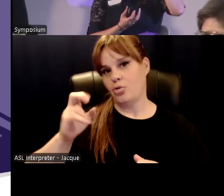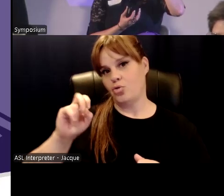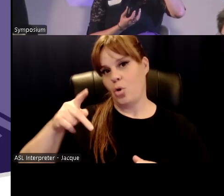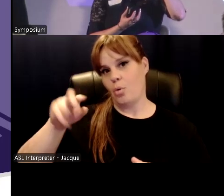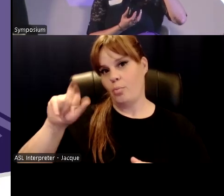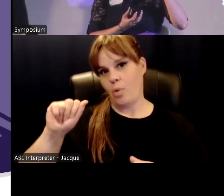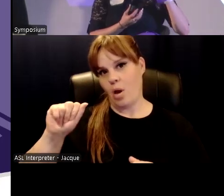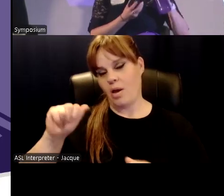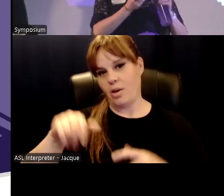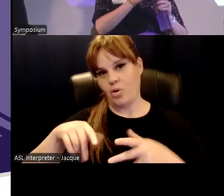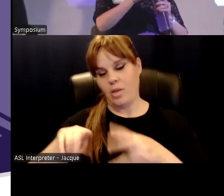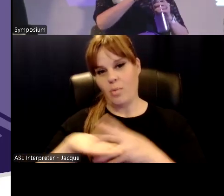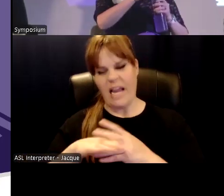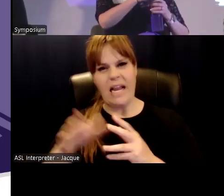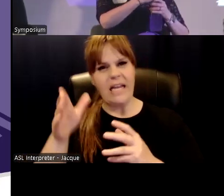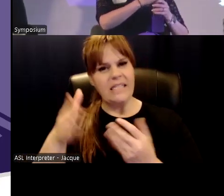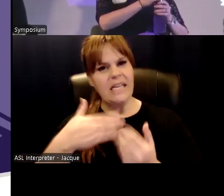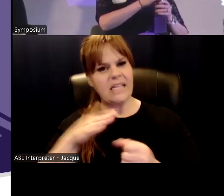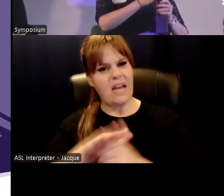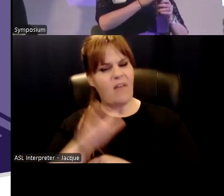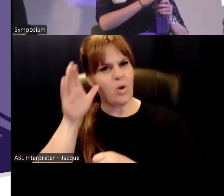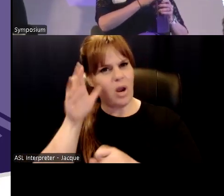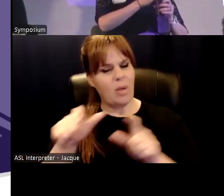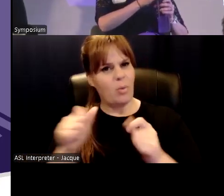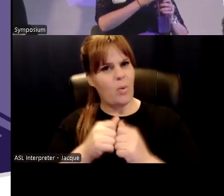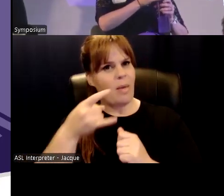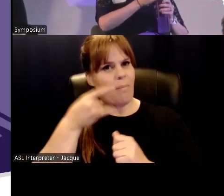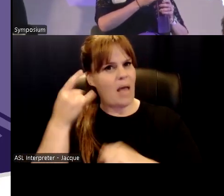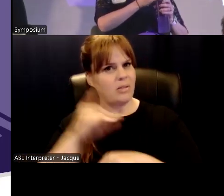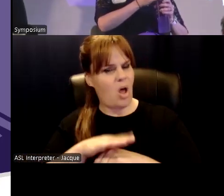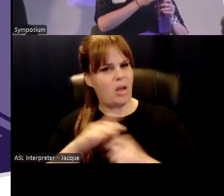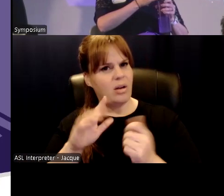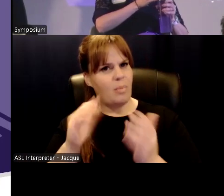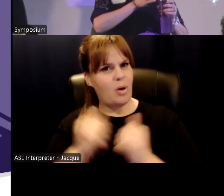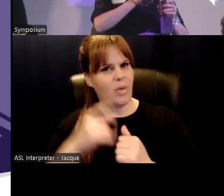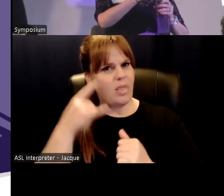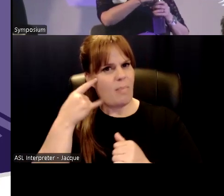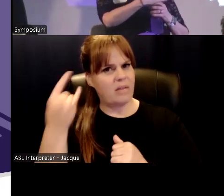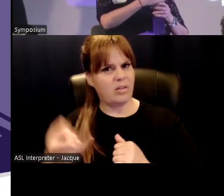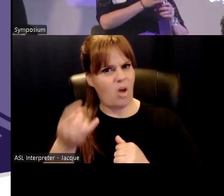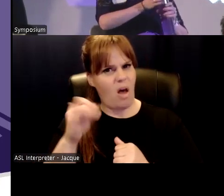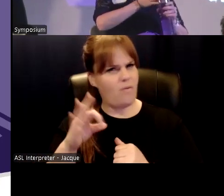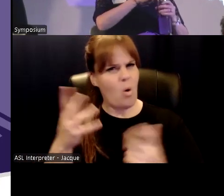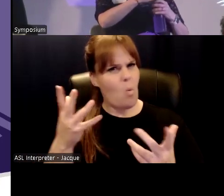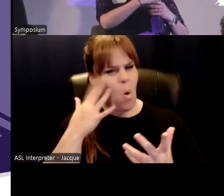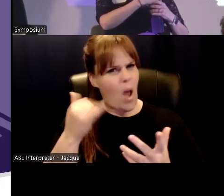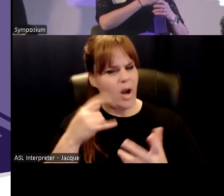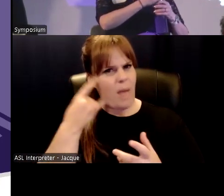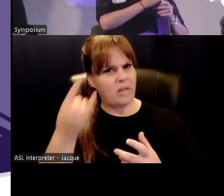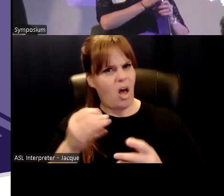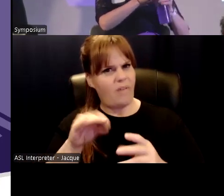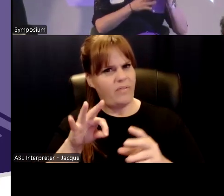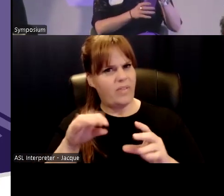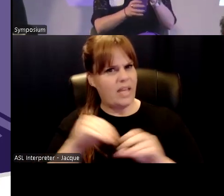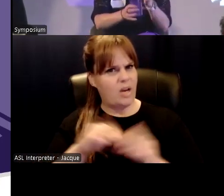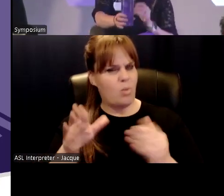mask on as it is mask off. I'm curious what you all know that we don't know in terms of taking off your mask in a room. That's just a basic